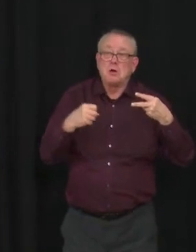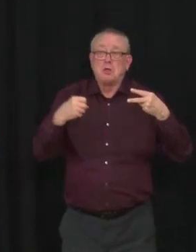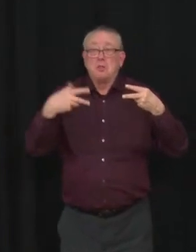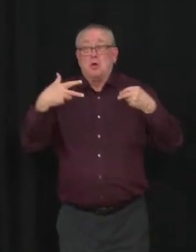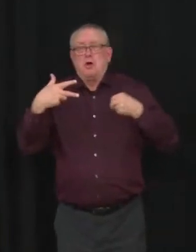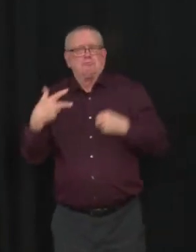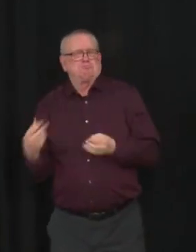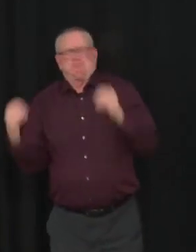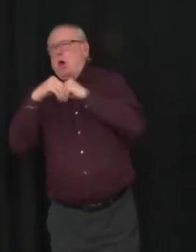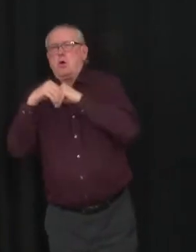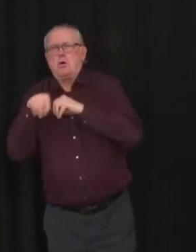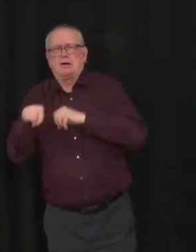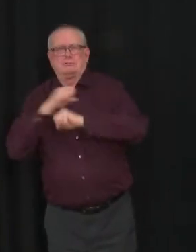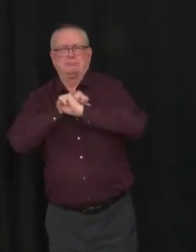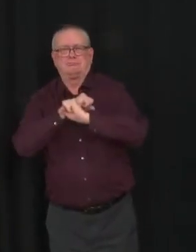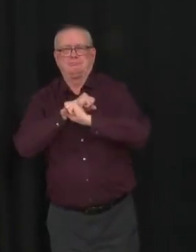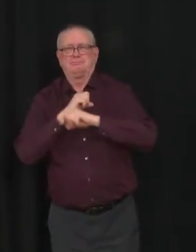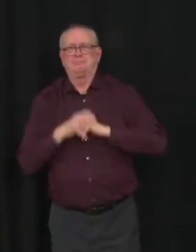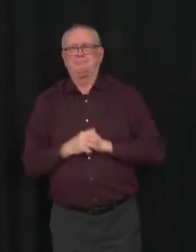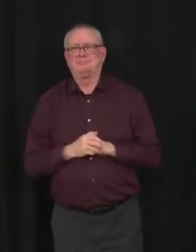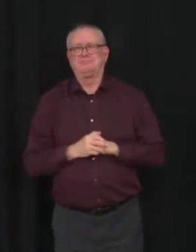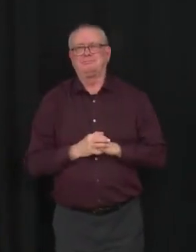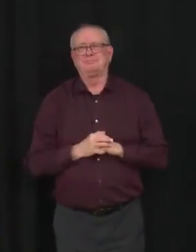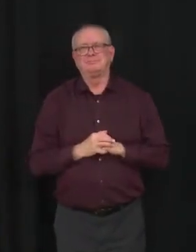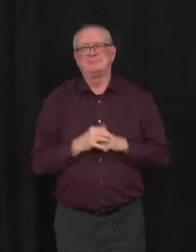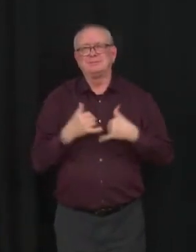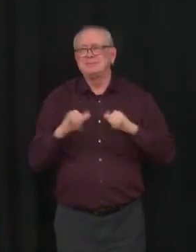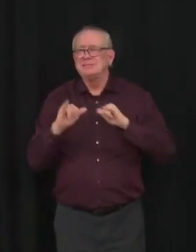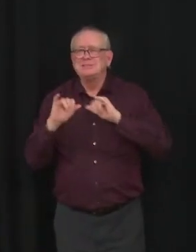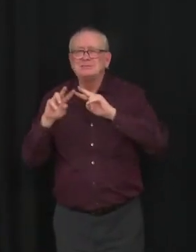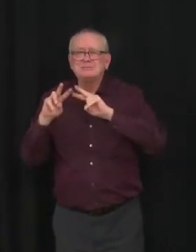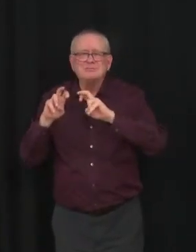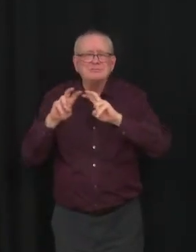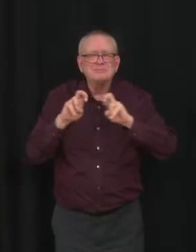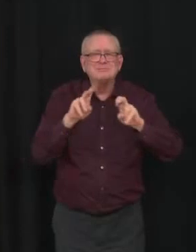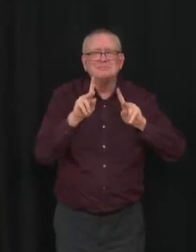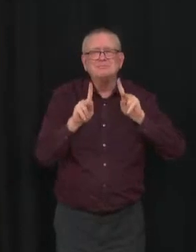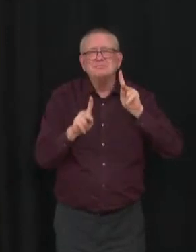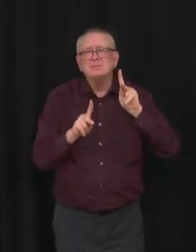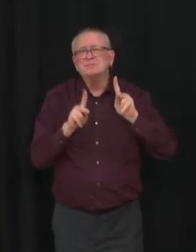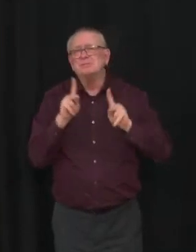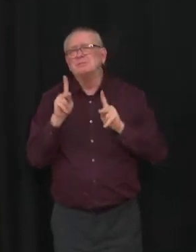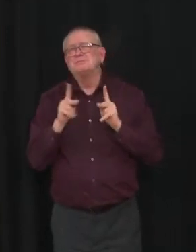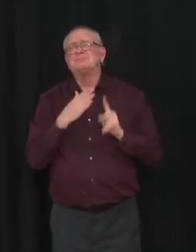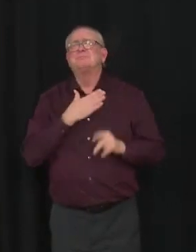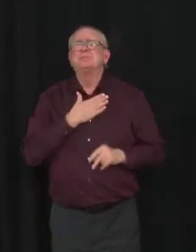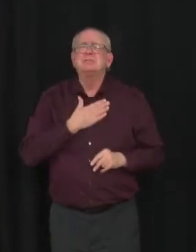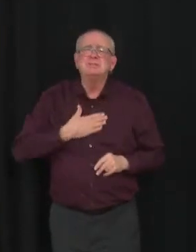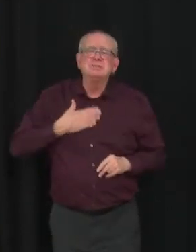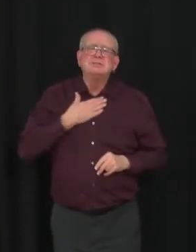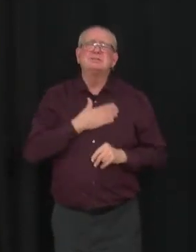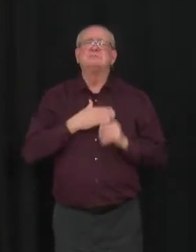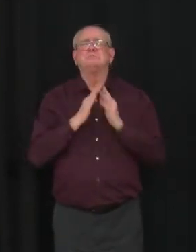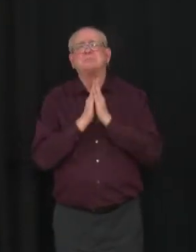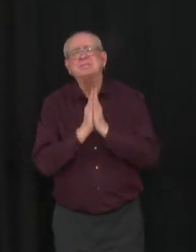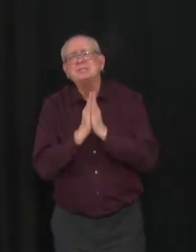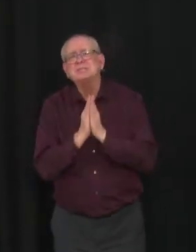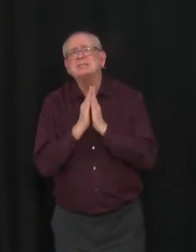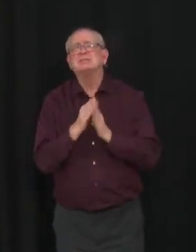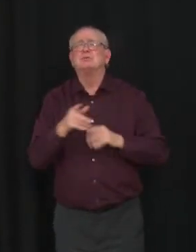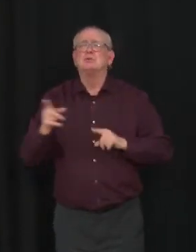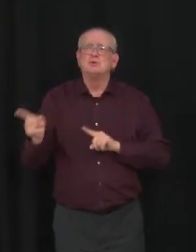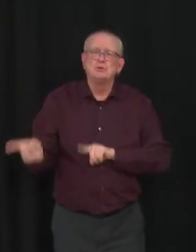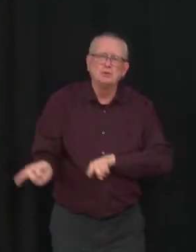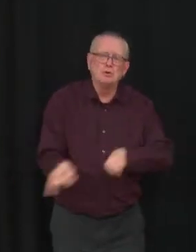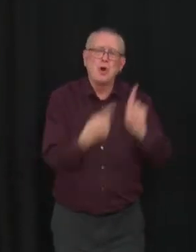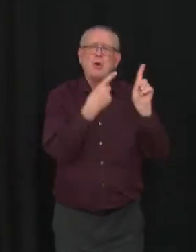be it can pose a threat to the healthcare system. So please step up, get that booster shot, and